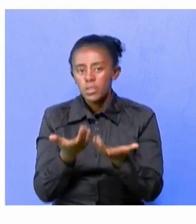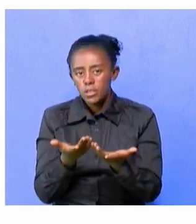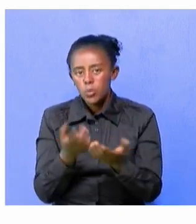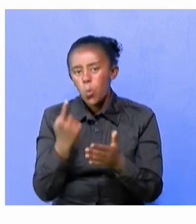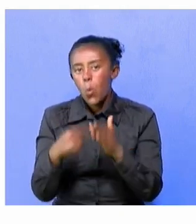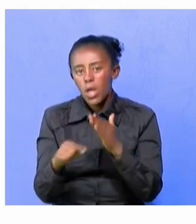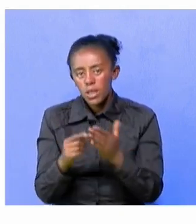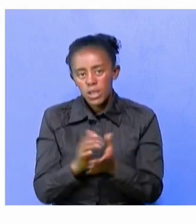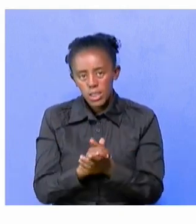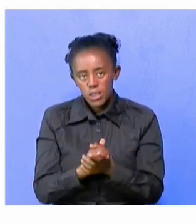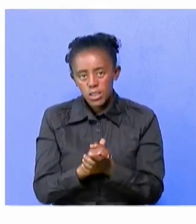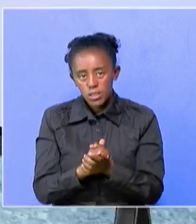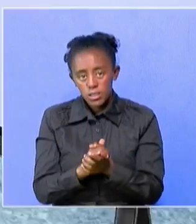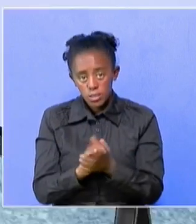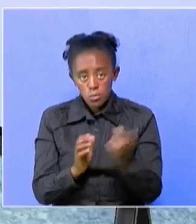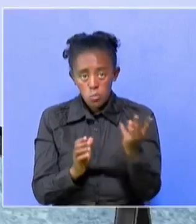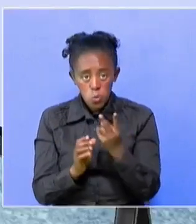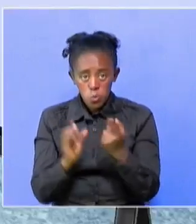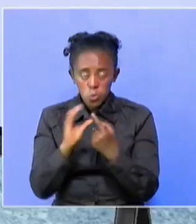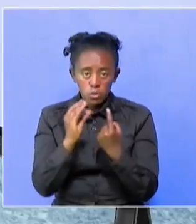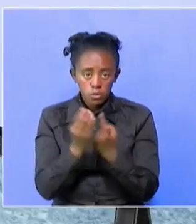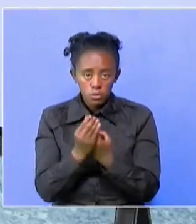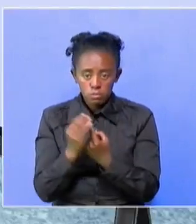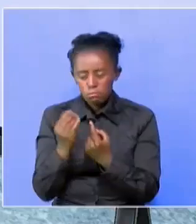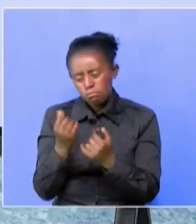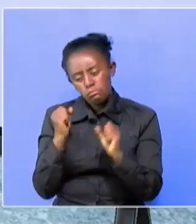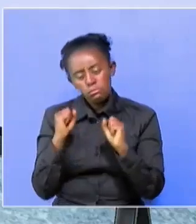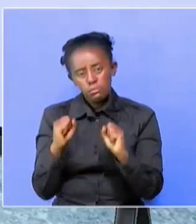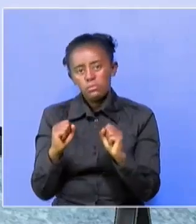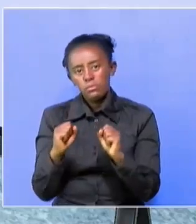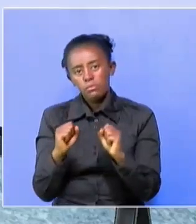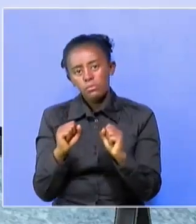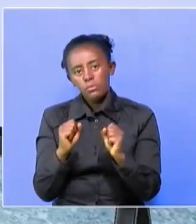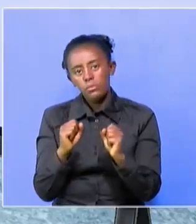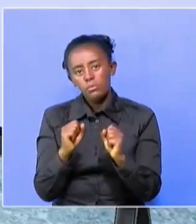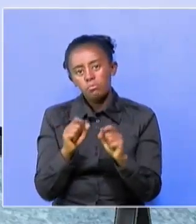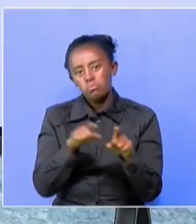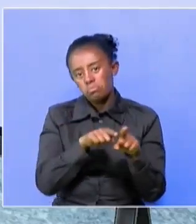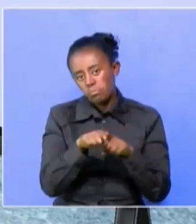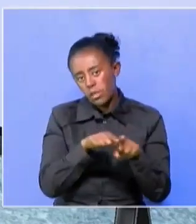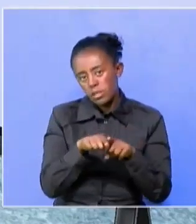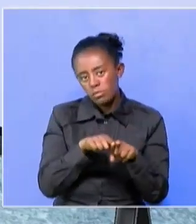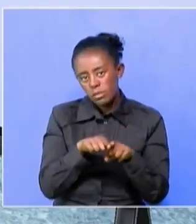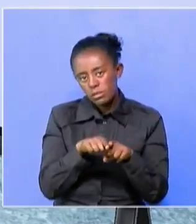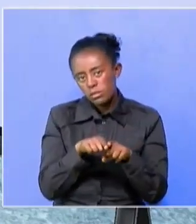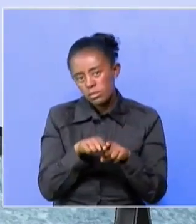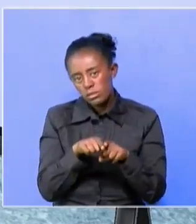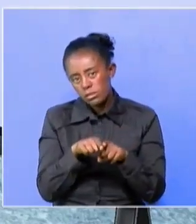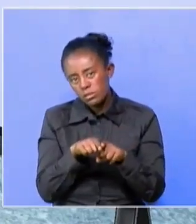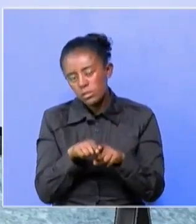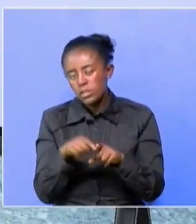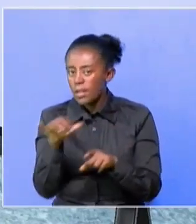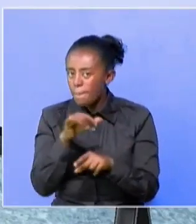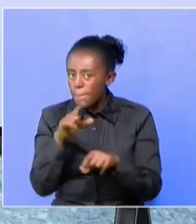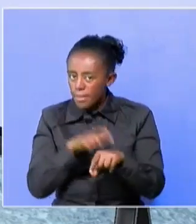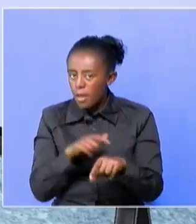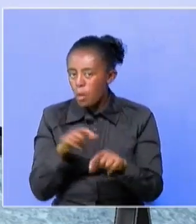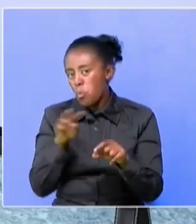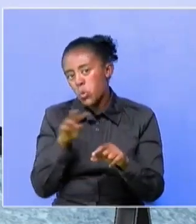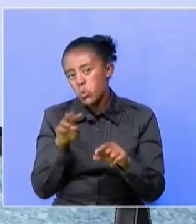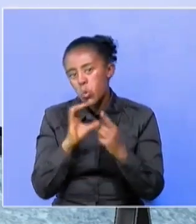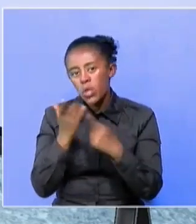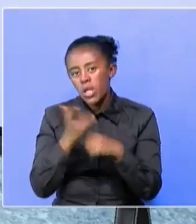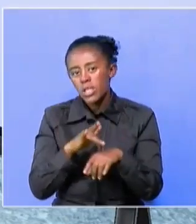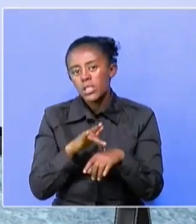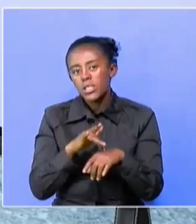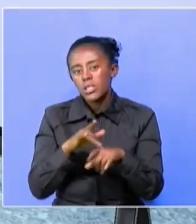Yeah. Those contexts are possible in the case of agreement. At the same time, those